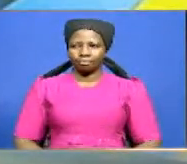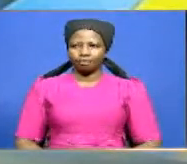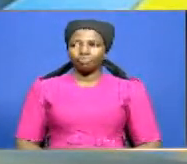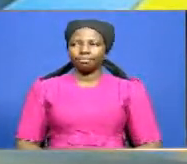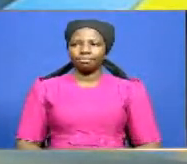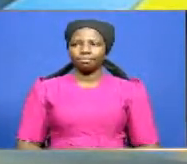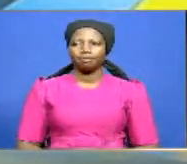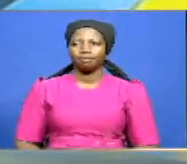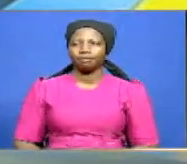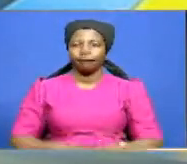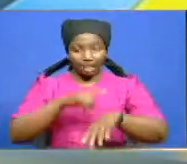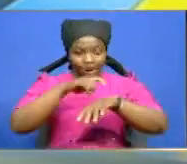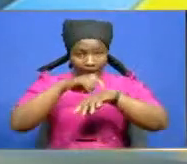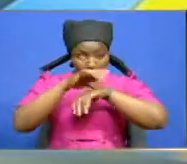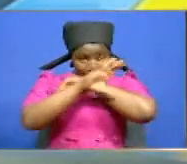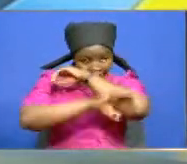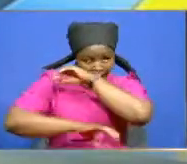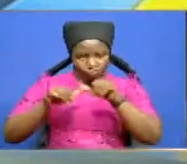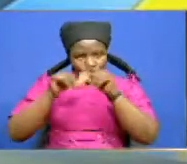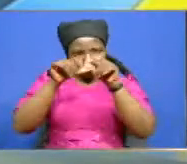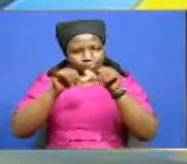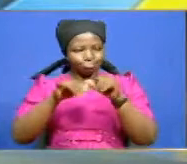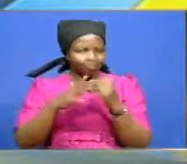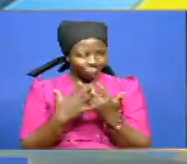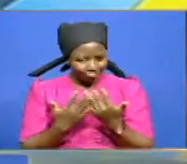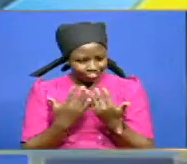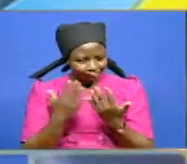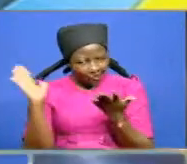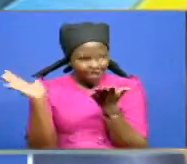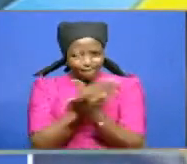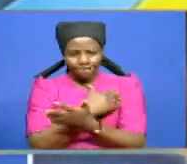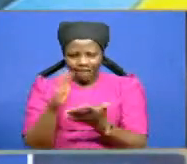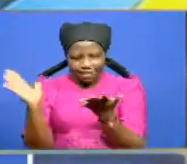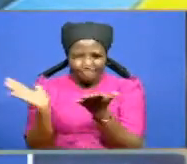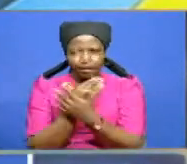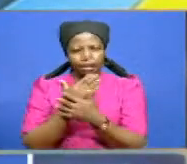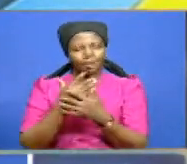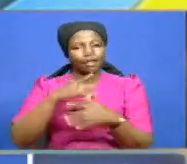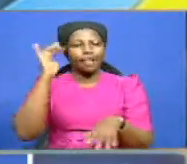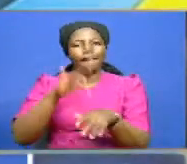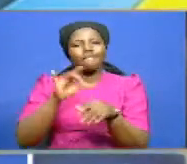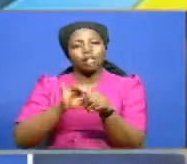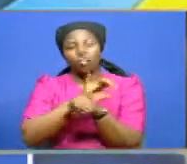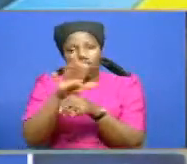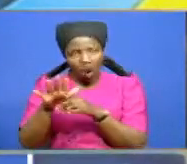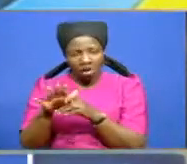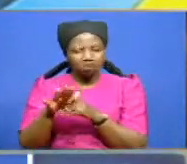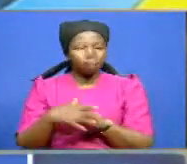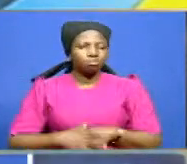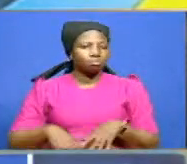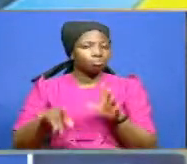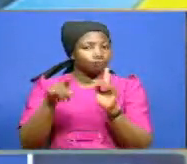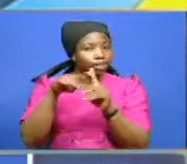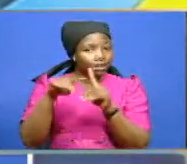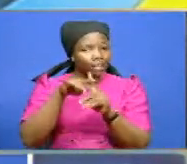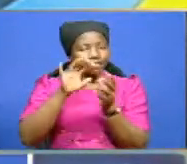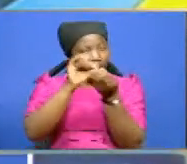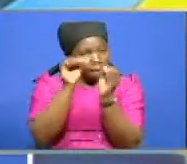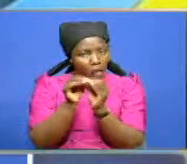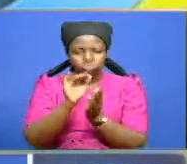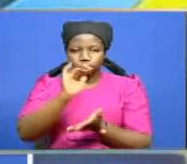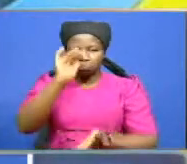And as the country continues to battle with the adverse effects of the coronavirus pandemic, the positivity rate is going down with